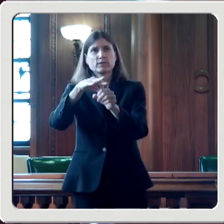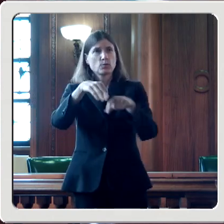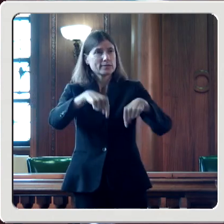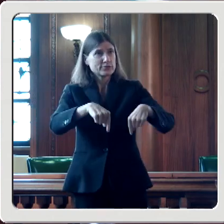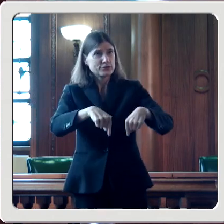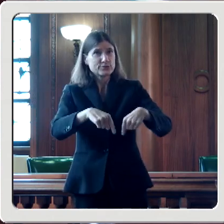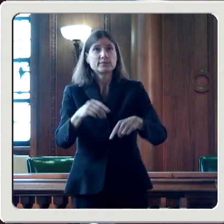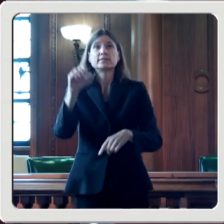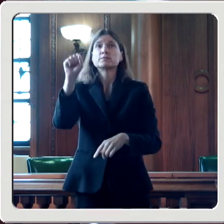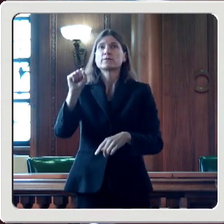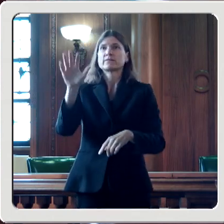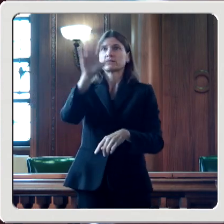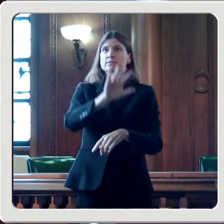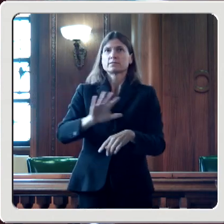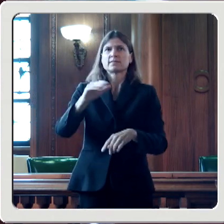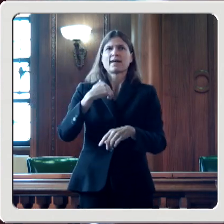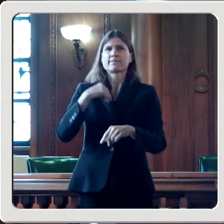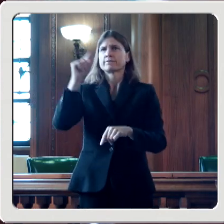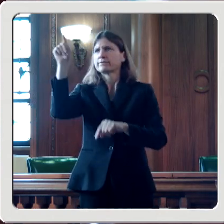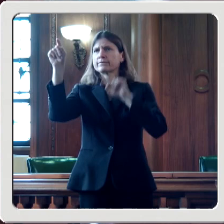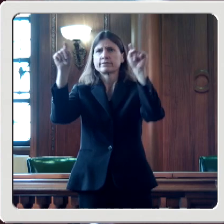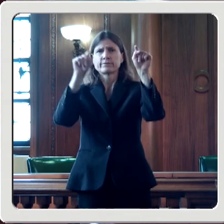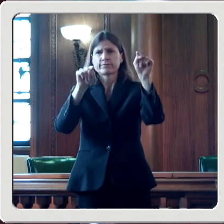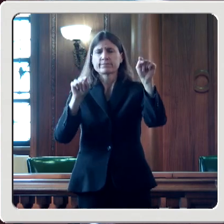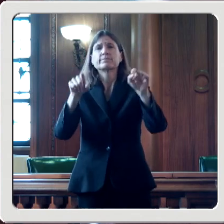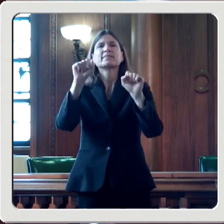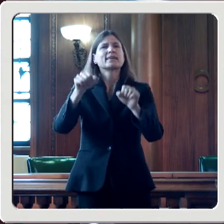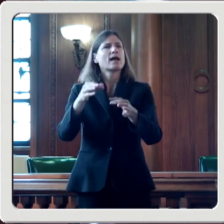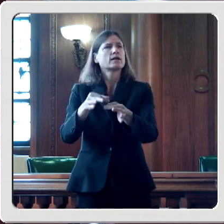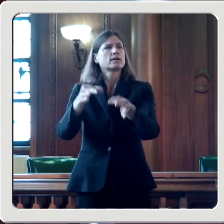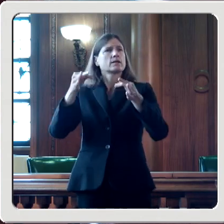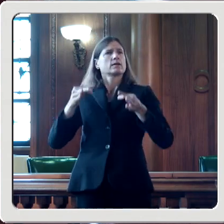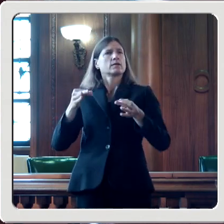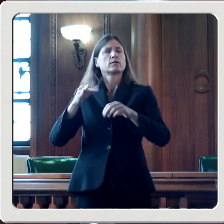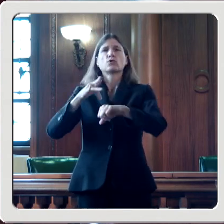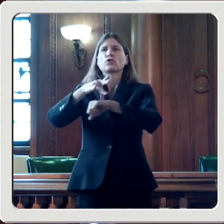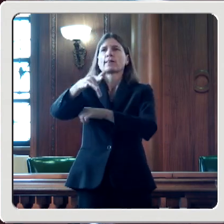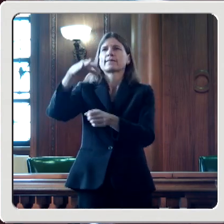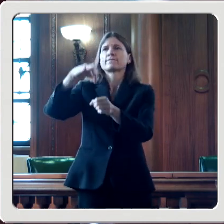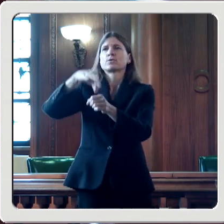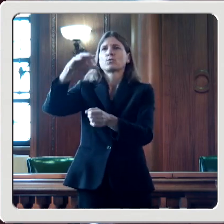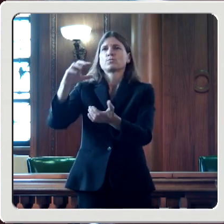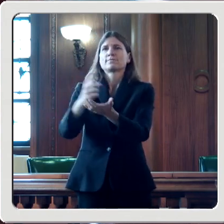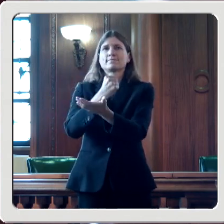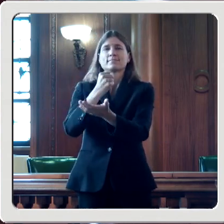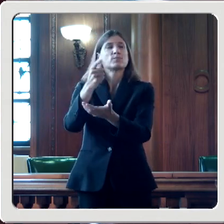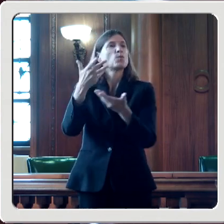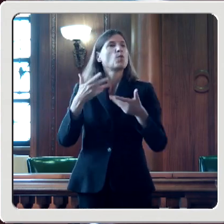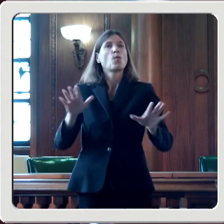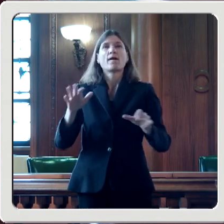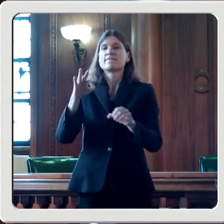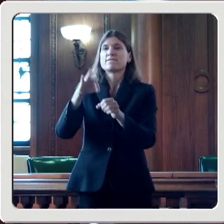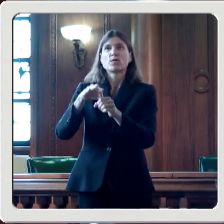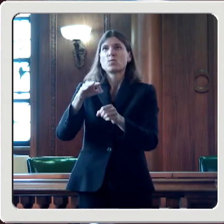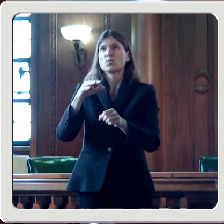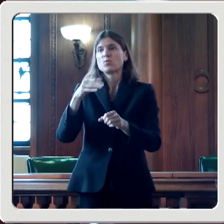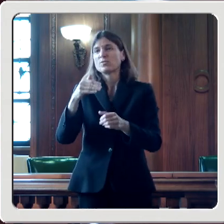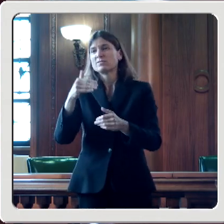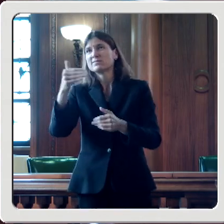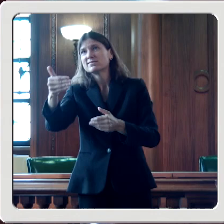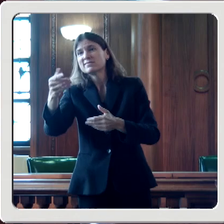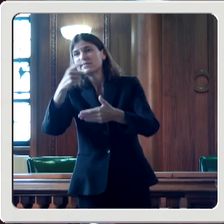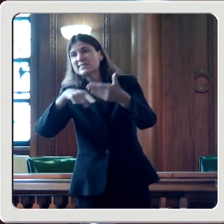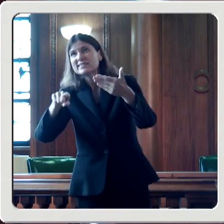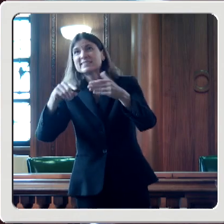basically it's 8:30 to 5 p.m. At City Hall. Wednesday, August 26th, will go 8:30 to